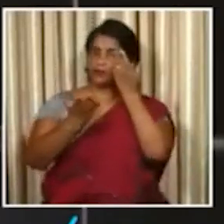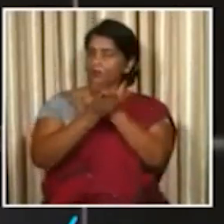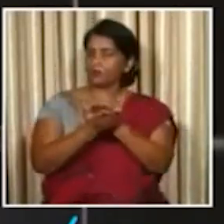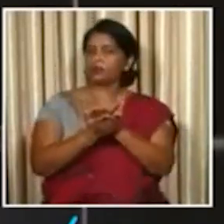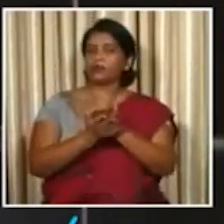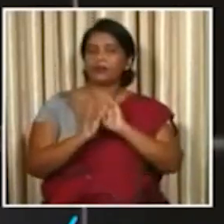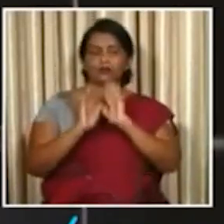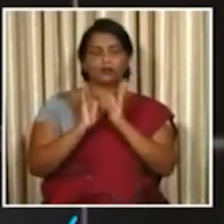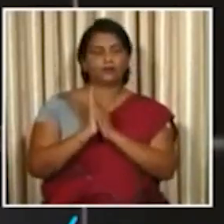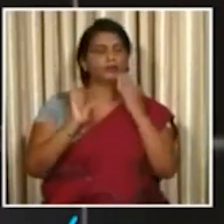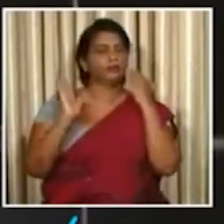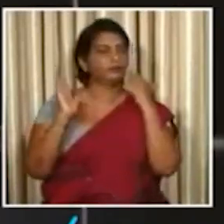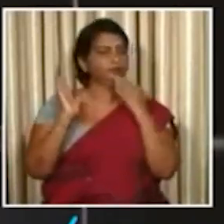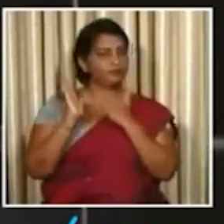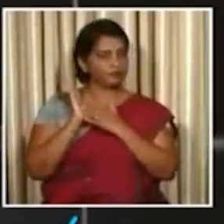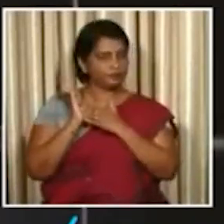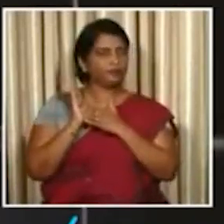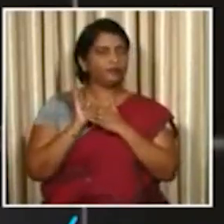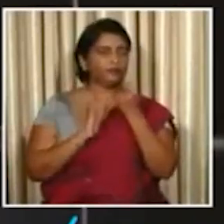Finance Ministry's